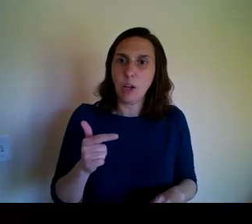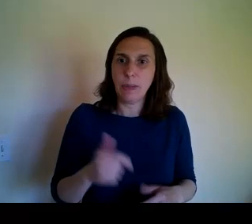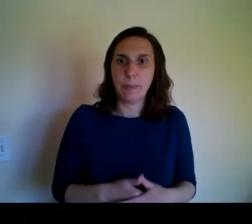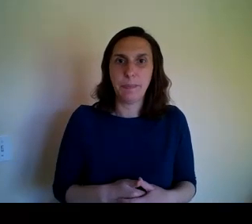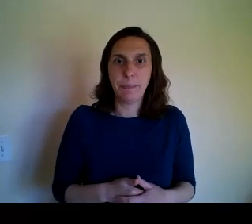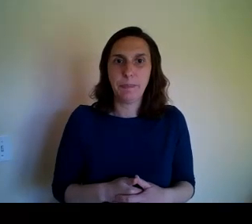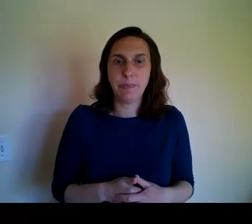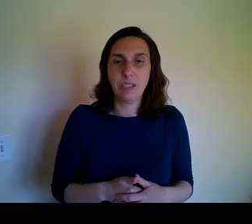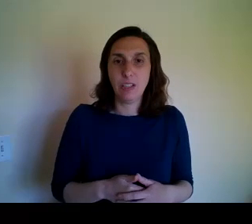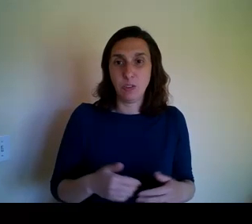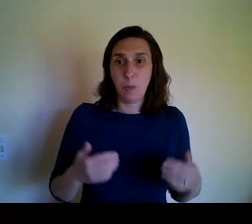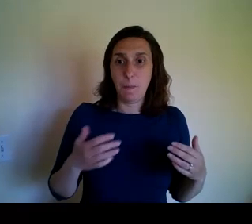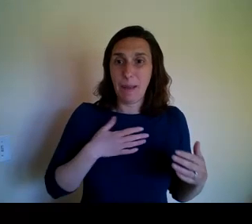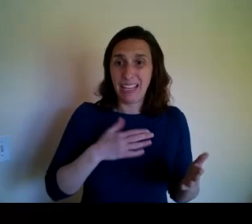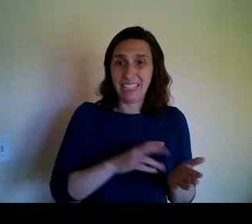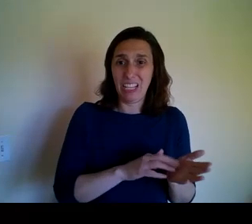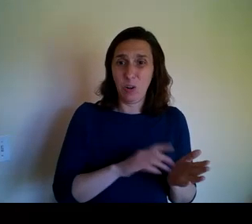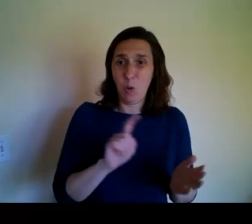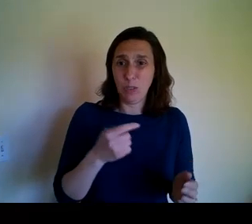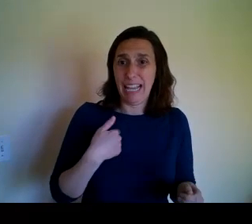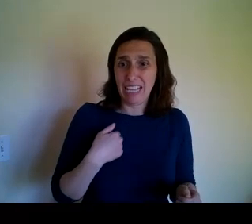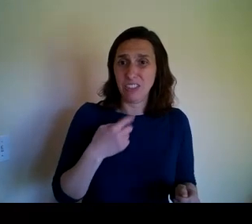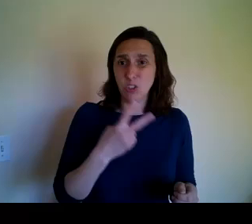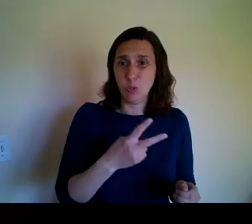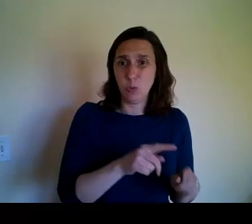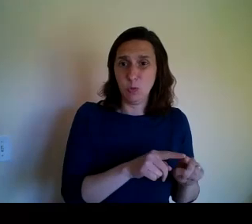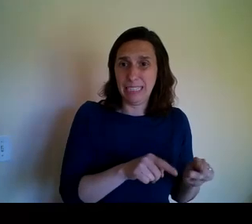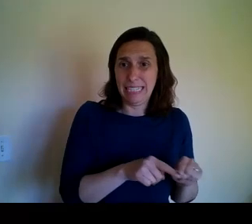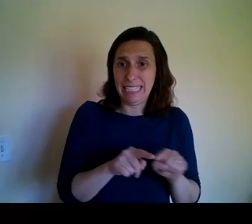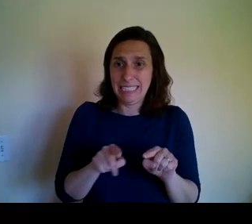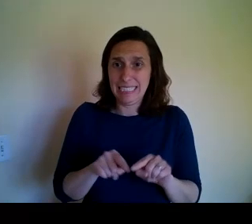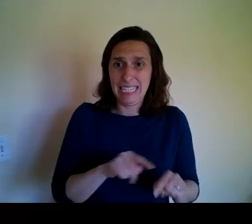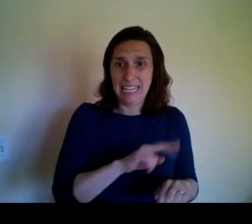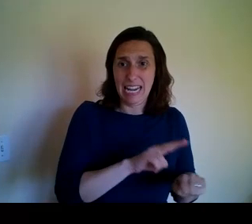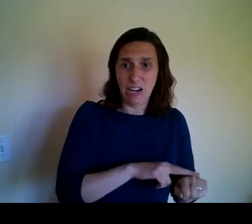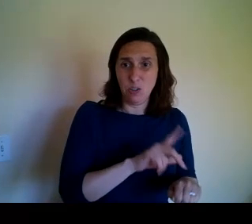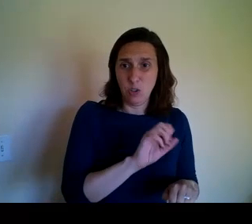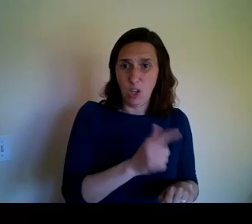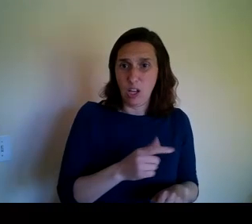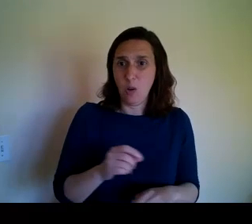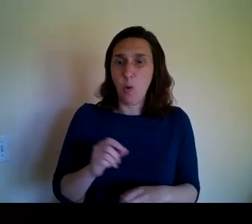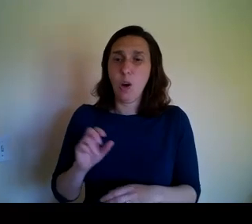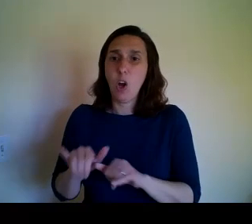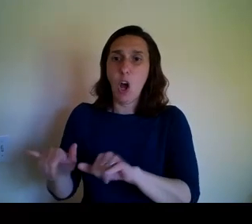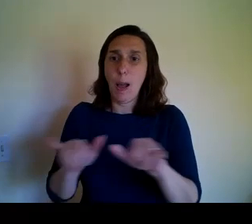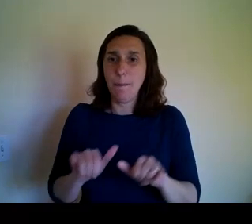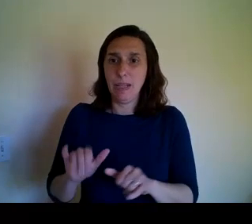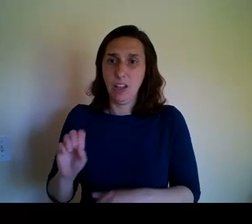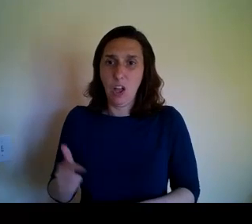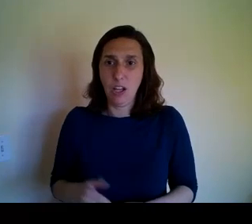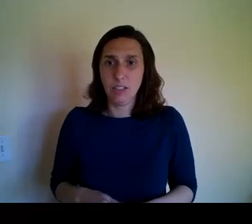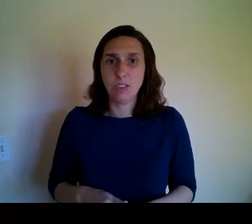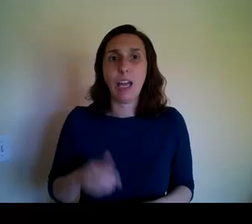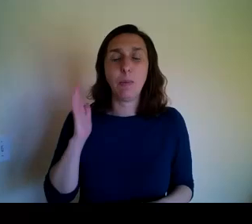two log keys, natural log and common log. So I want to take the natural log of the left-hand